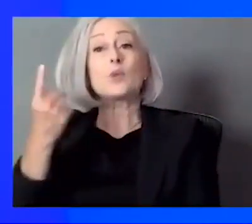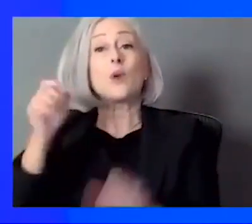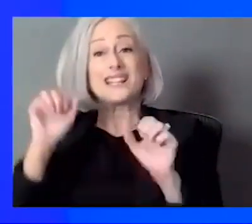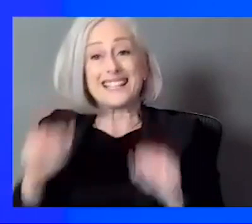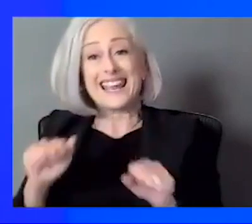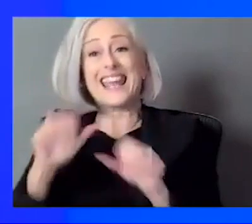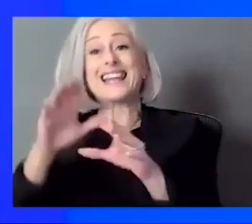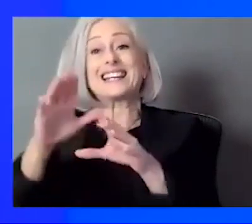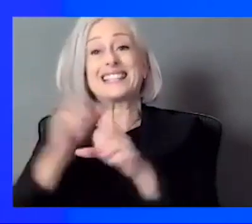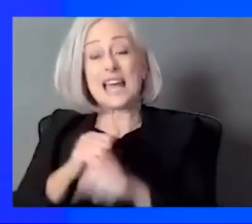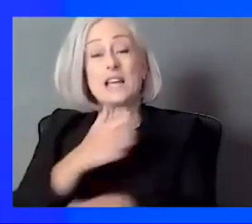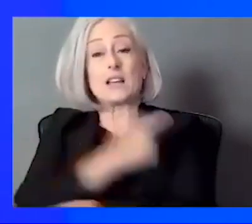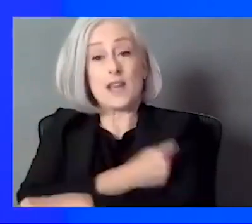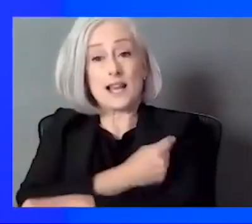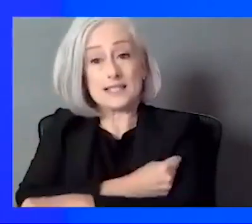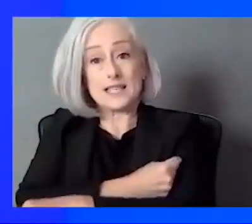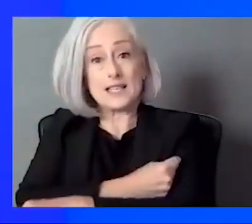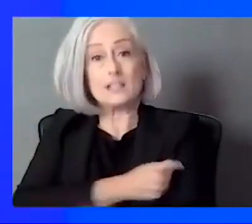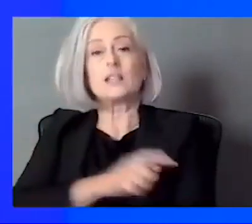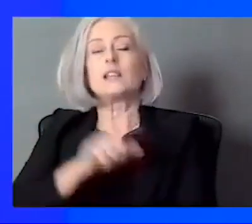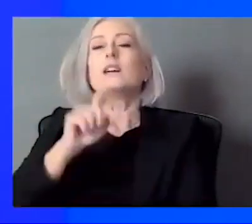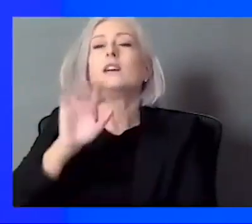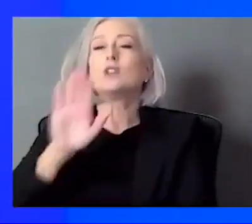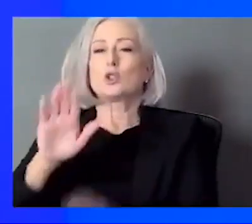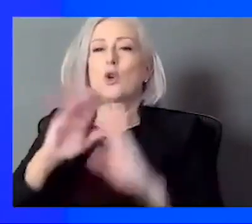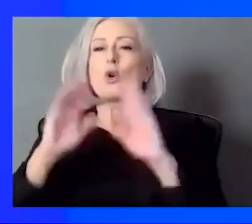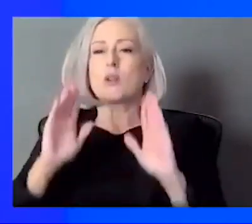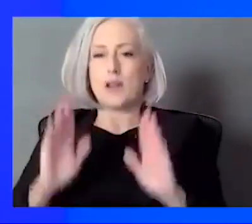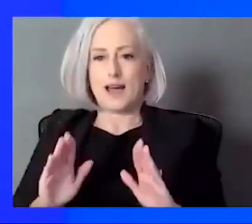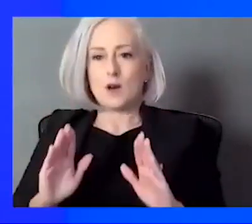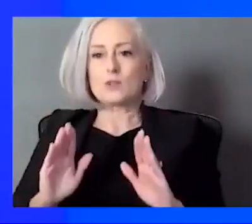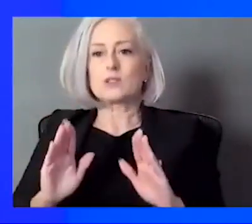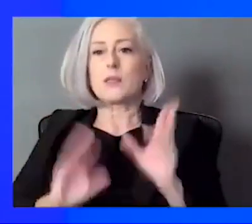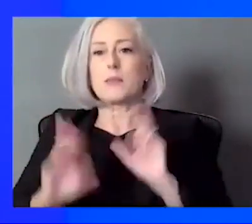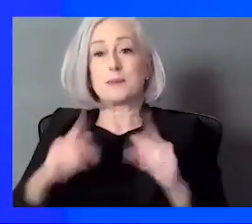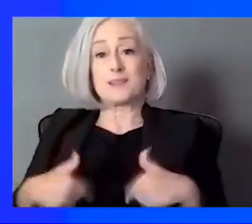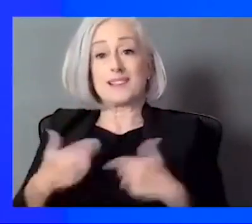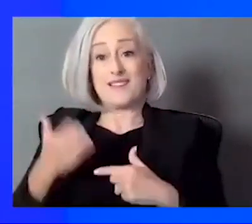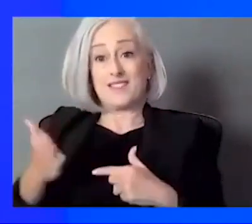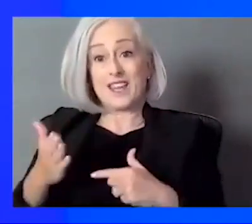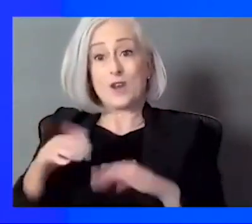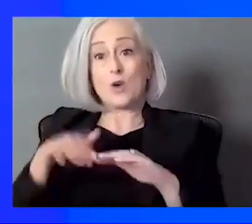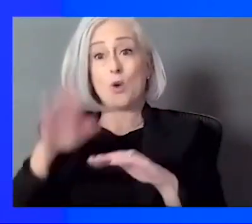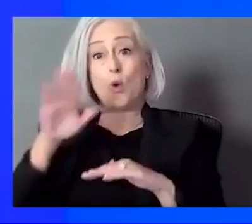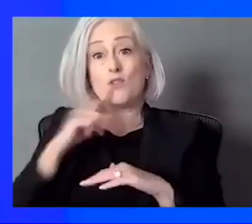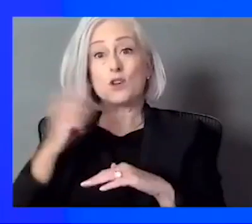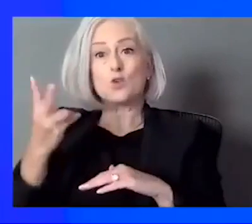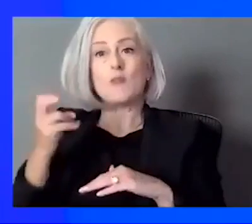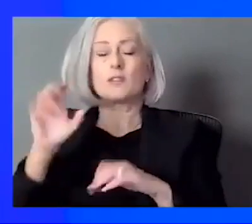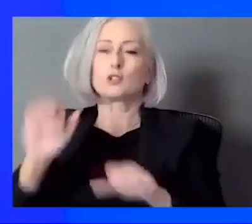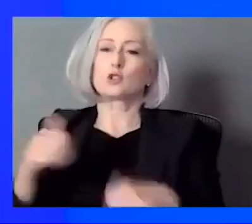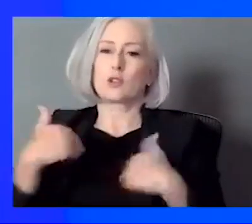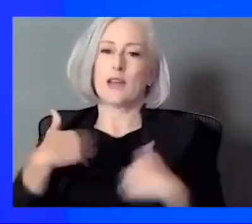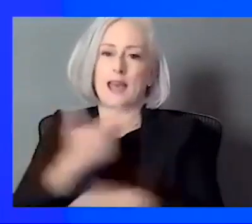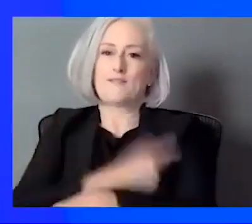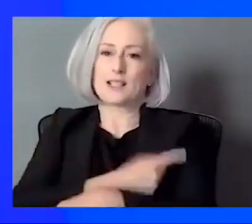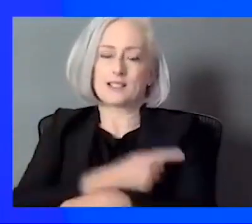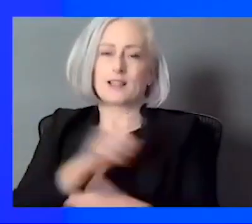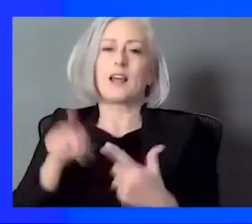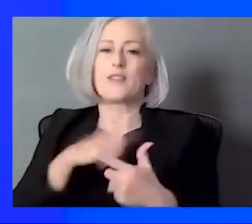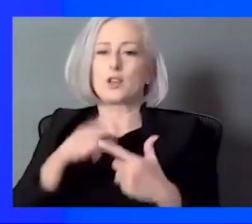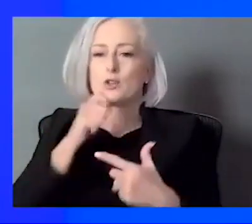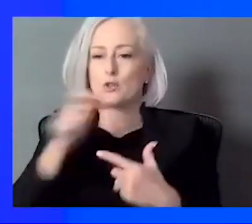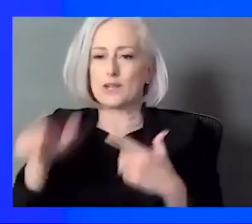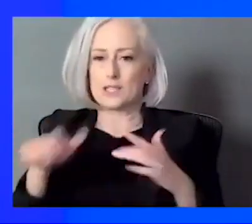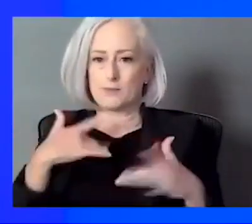vaccinated, you do have a reduced risk of spreading it to those unvaccinated people in the hospital, i.e. the children. But I think as we move forward,